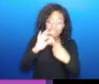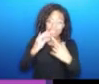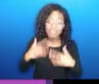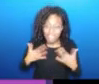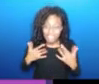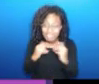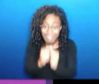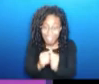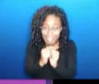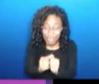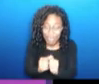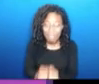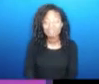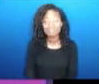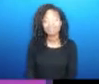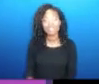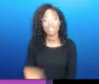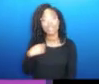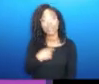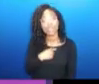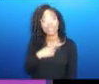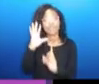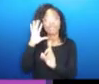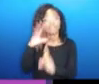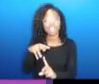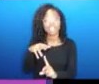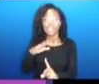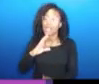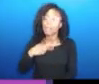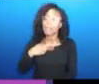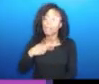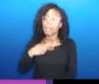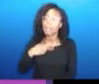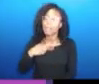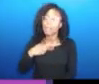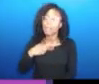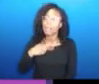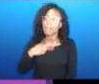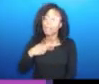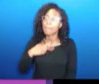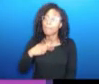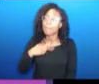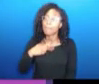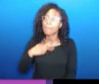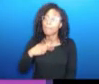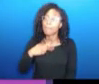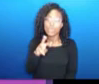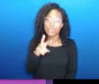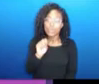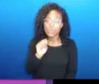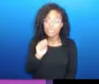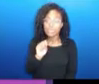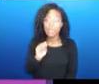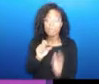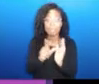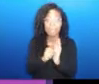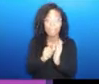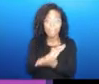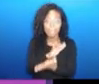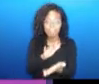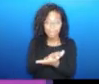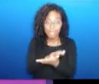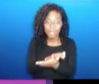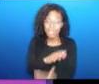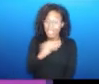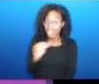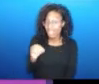together. We were featured in our P.E.L. weekly newspaper. We were also featured